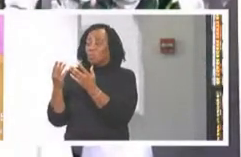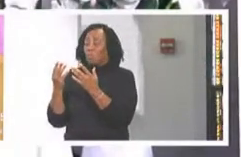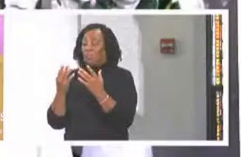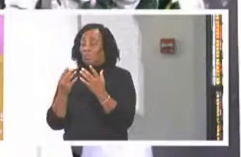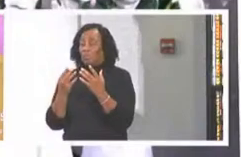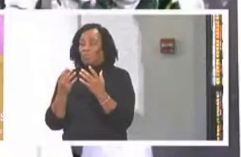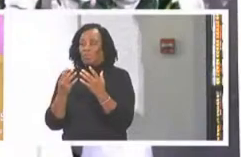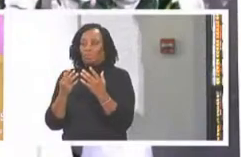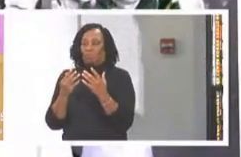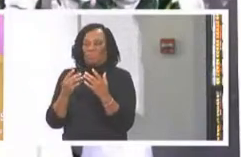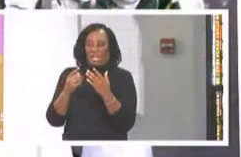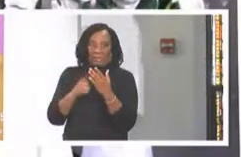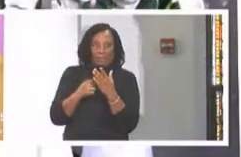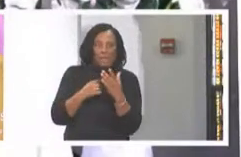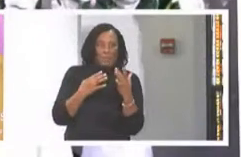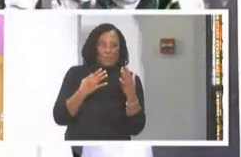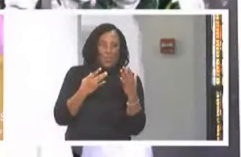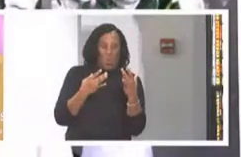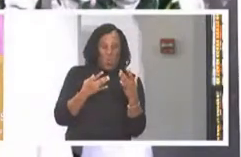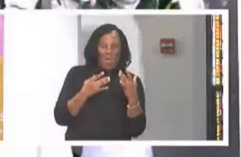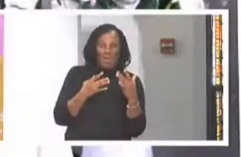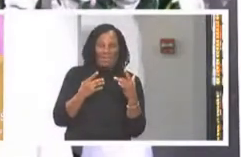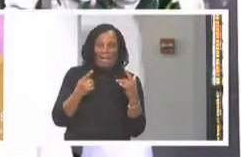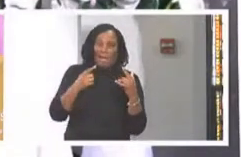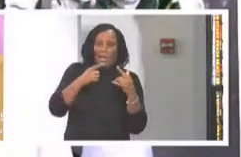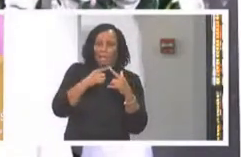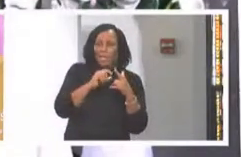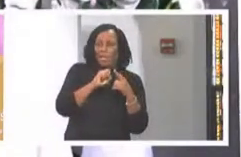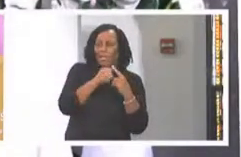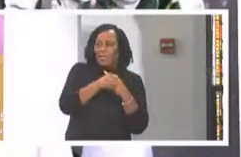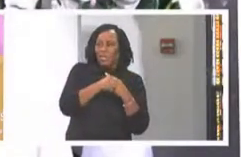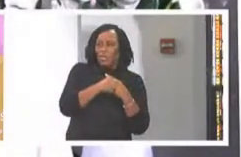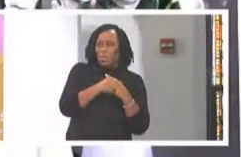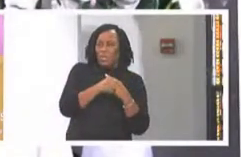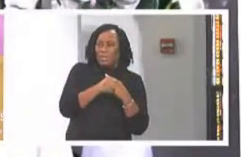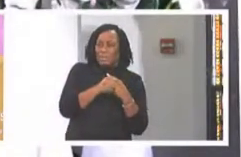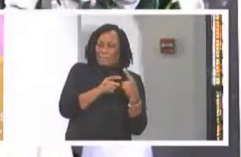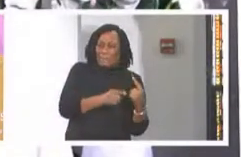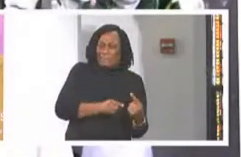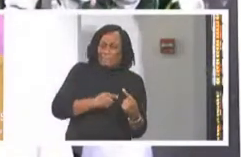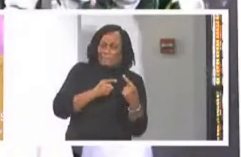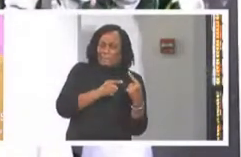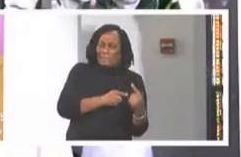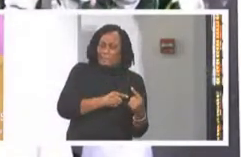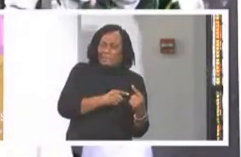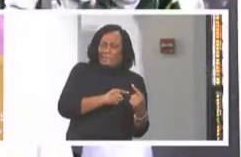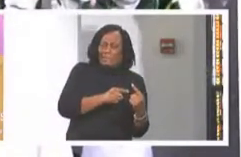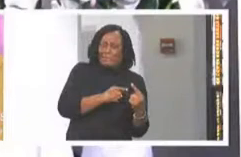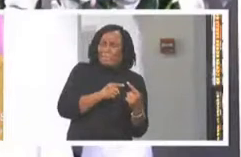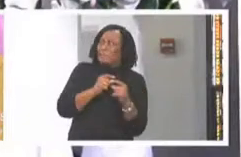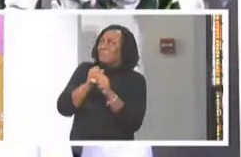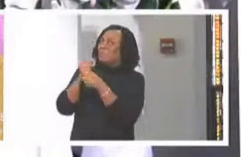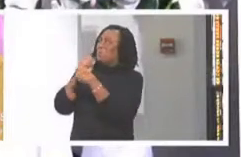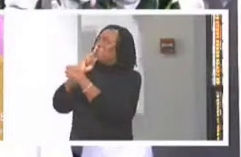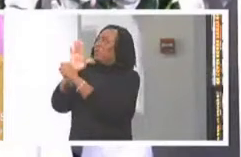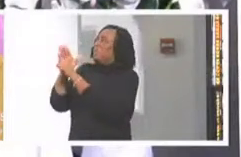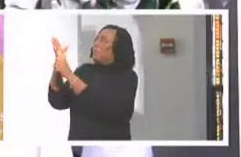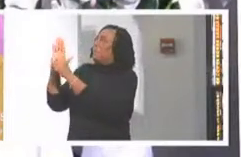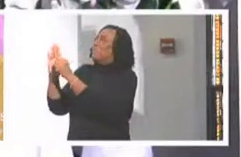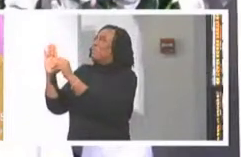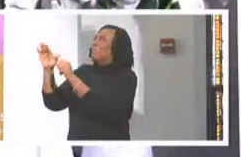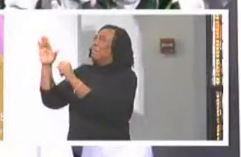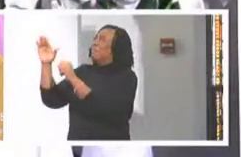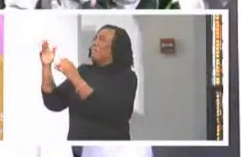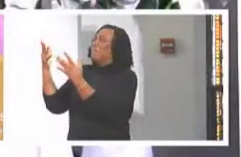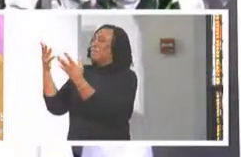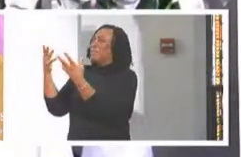gets rough, but we talk and we confess, and then we made those promises to God. Promise God